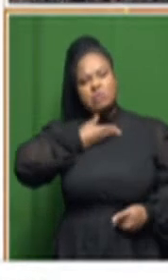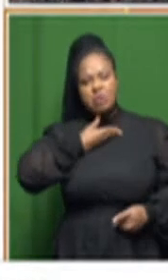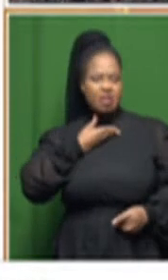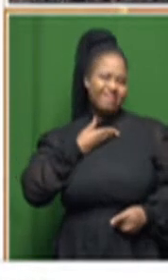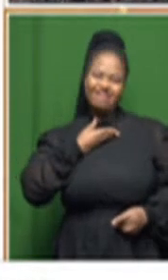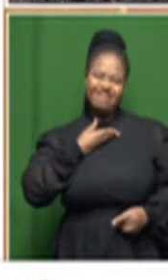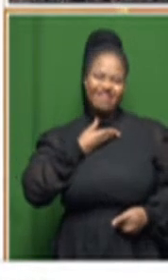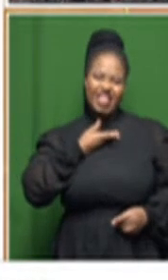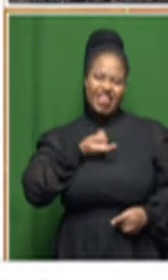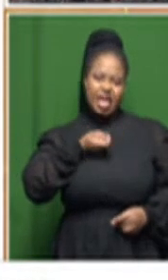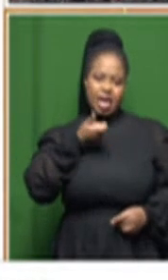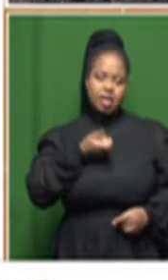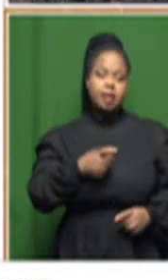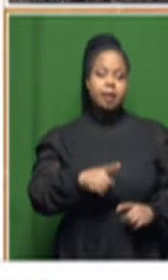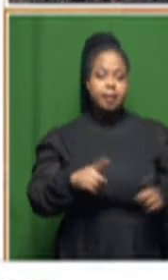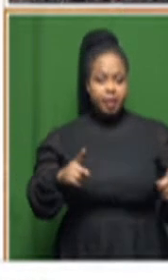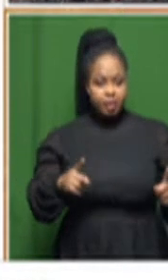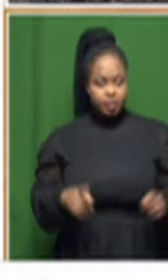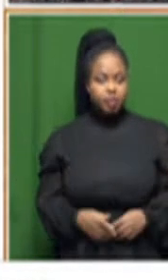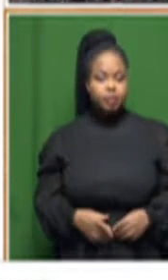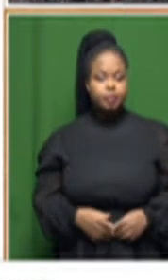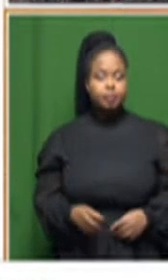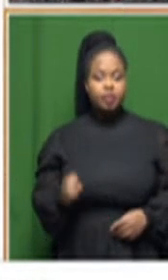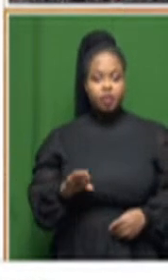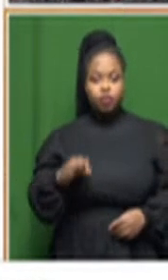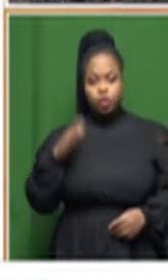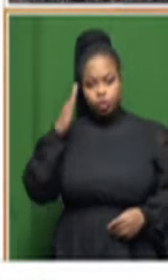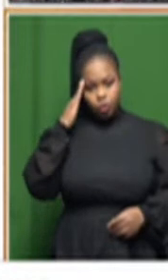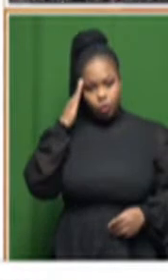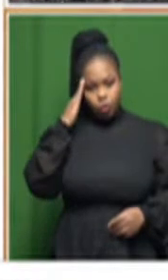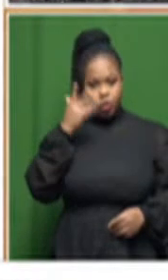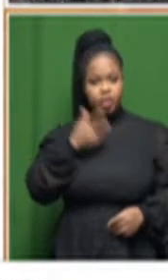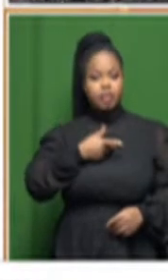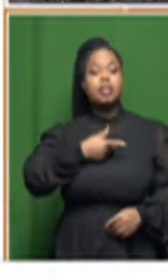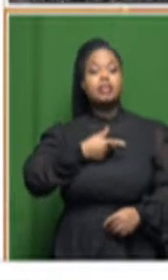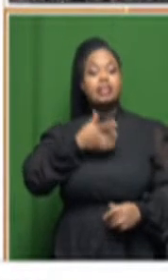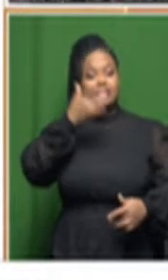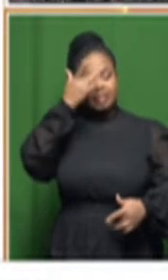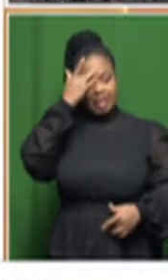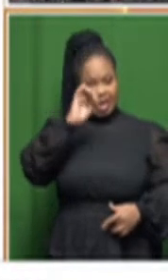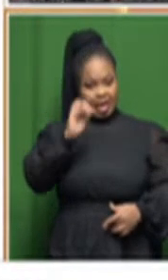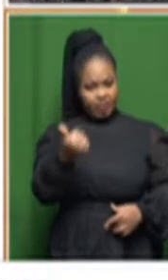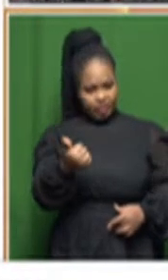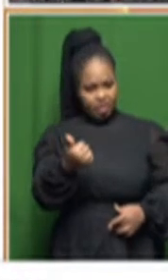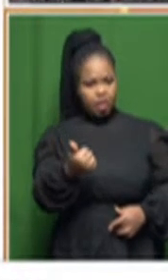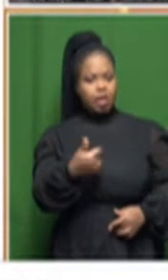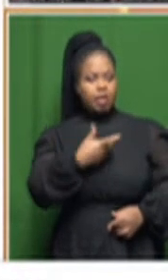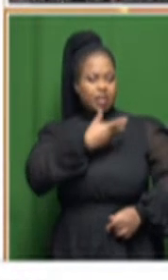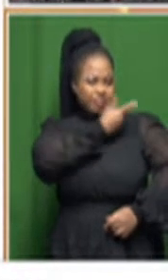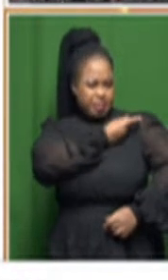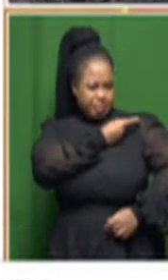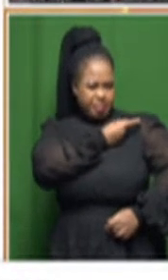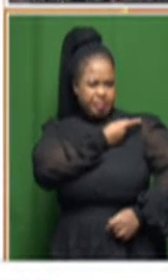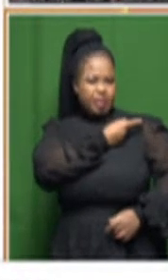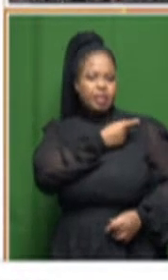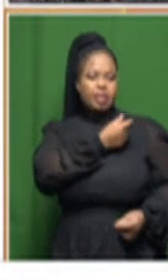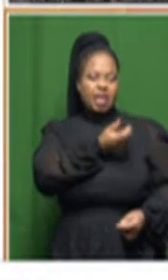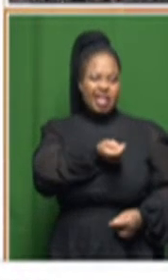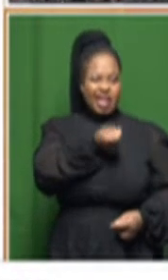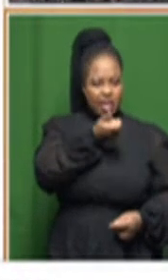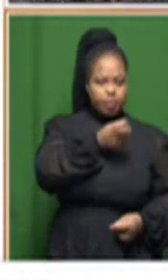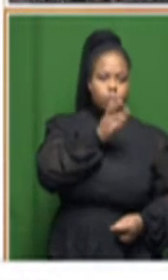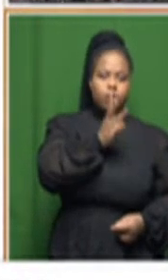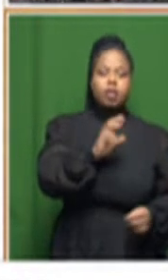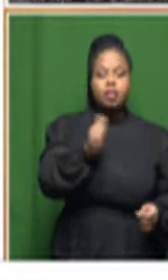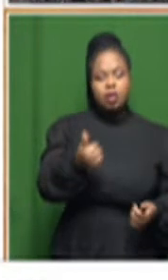be registered when the frequency of severe reactions is very rare and when only minor reactions are being